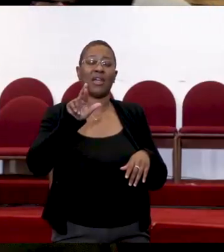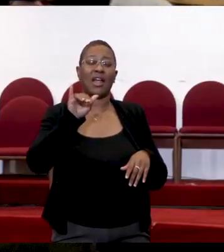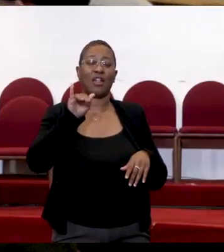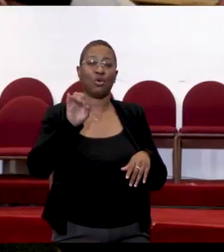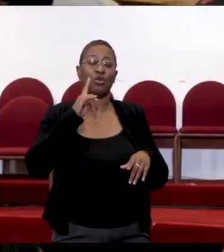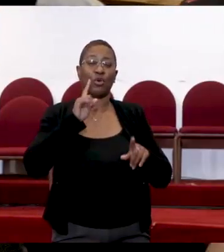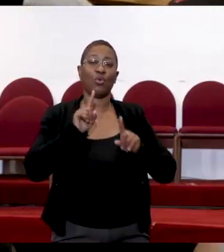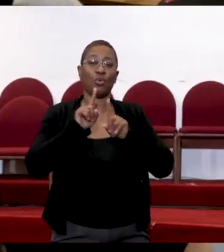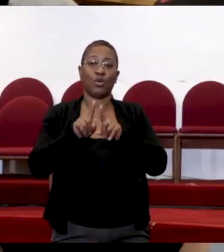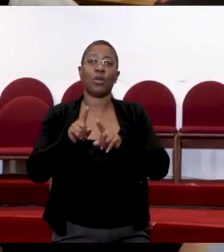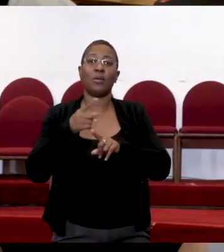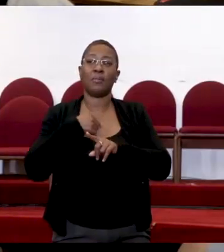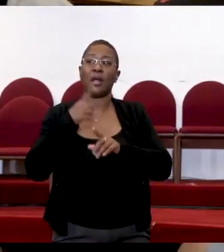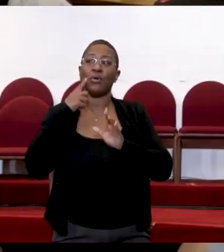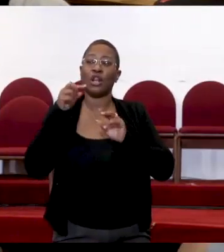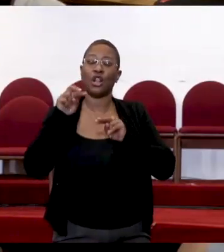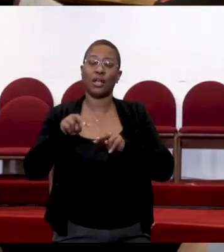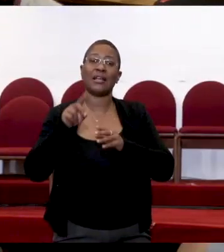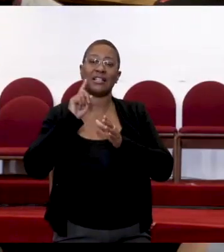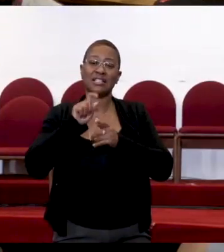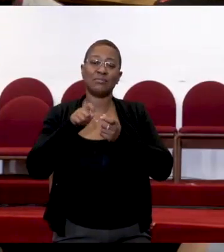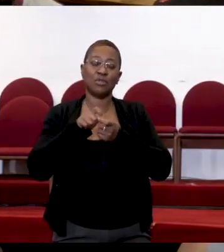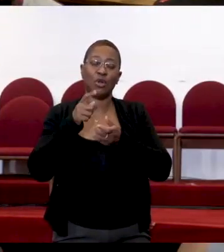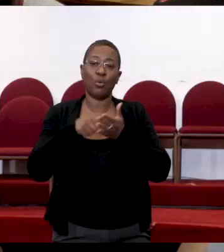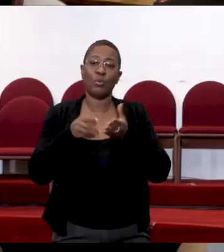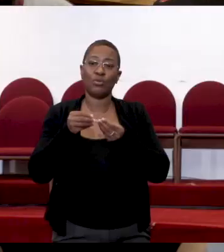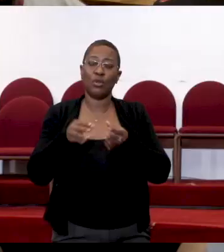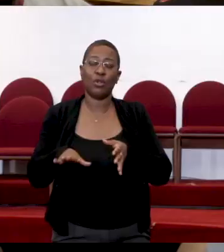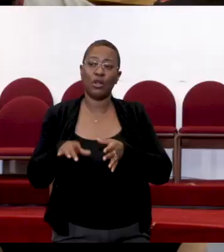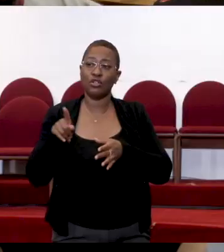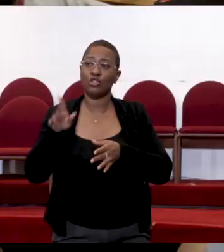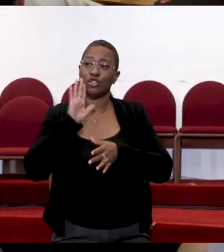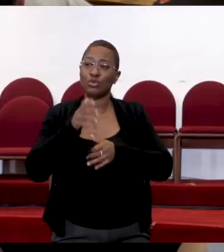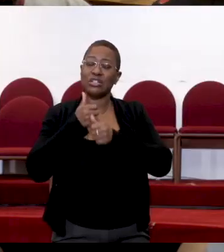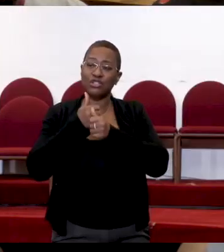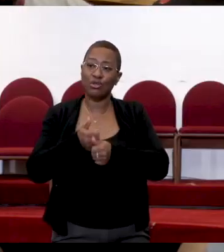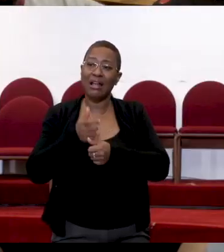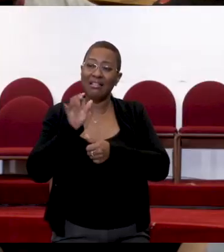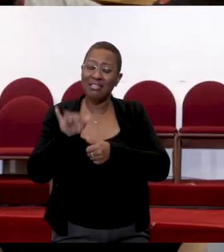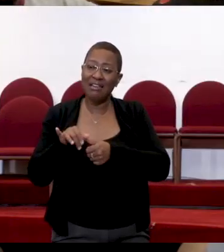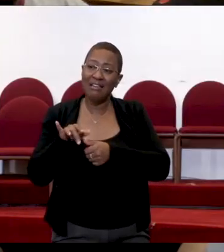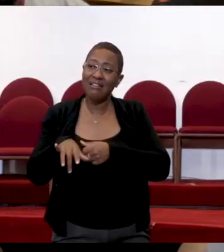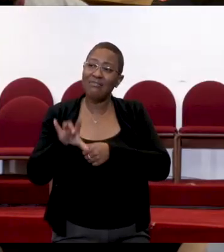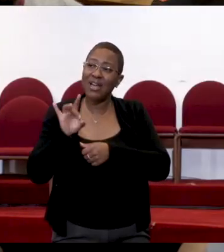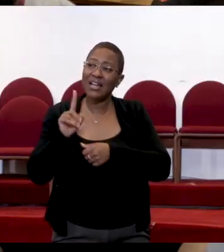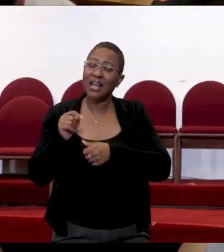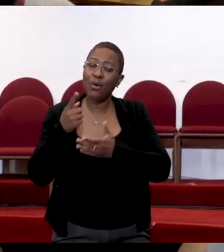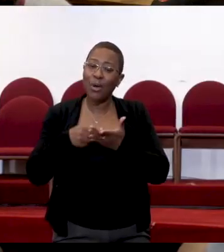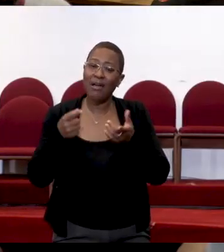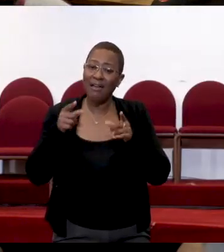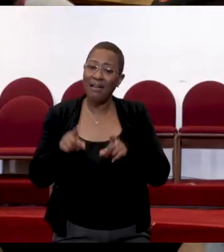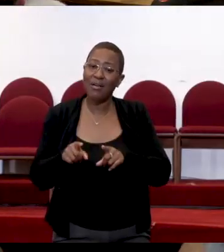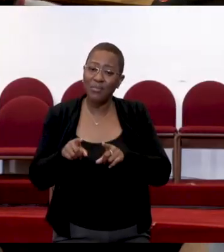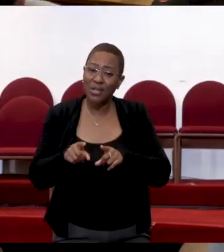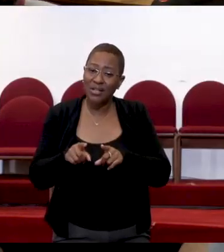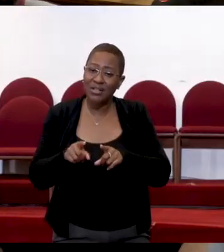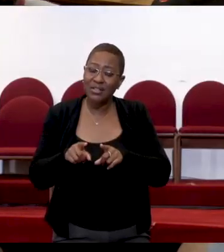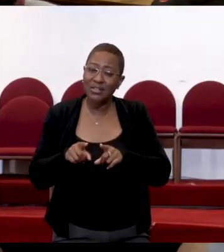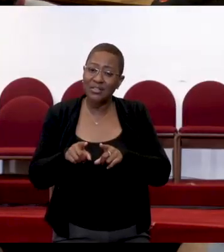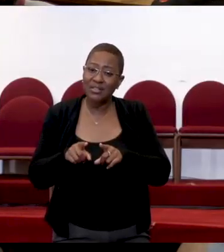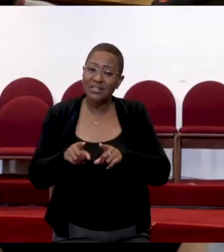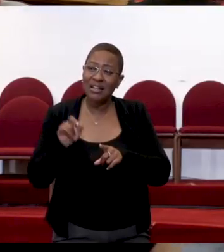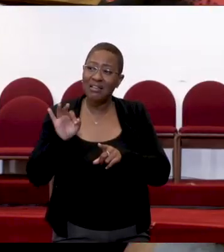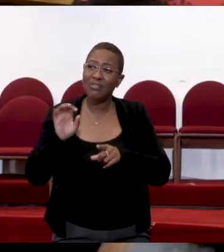but I want to look at a specific of what was lost. She will track it back, find out what happened, and if